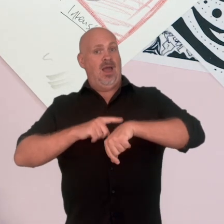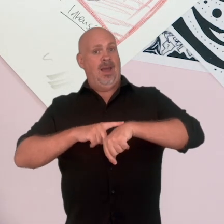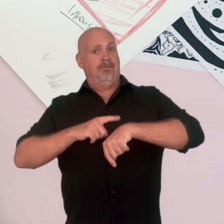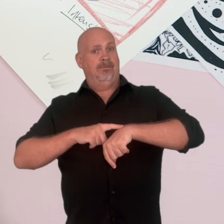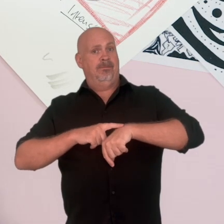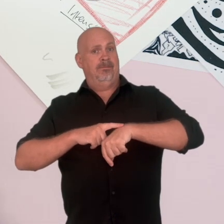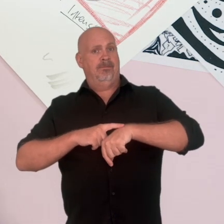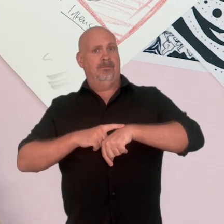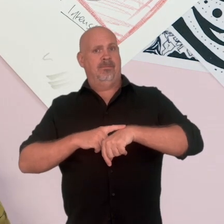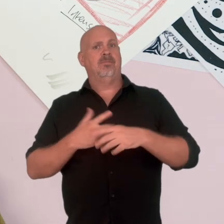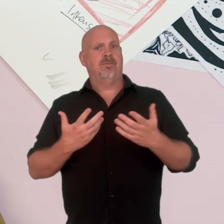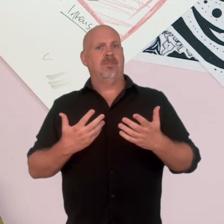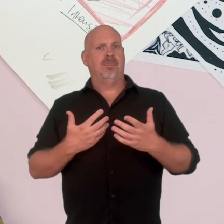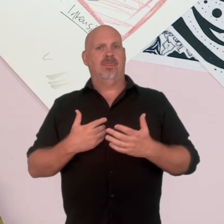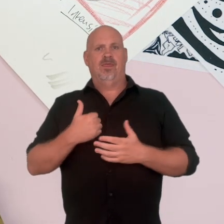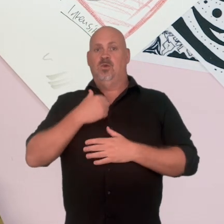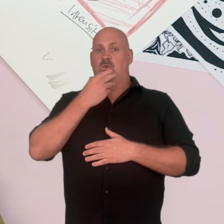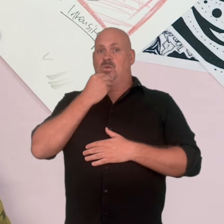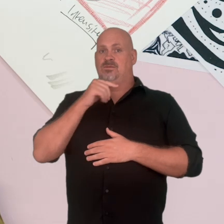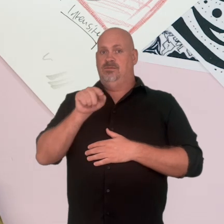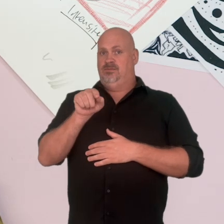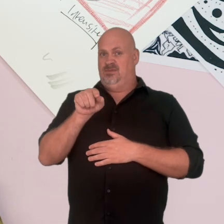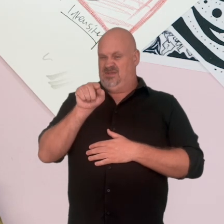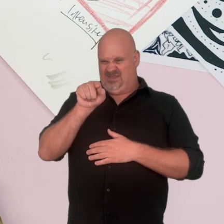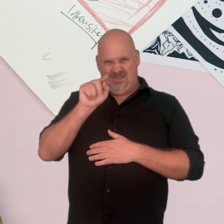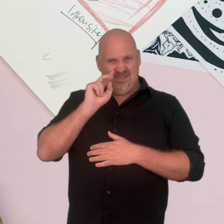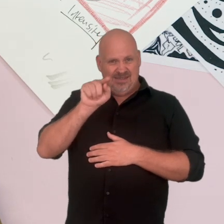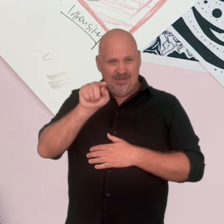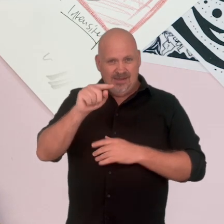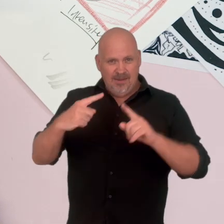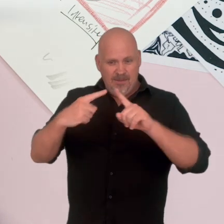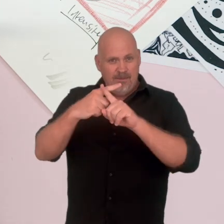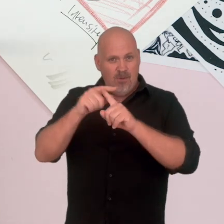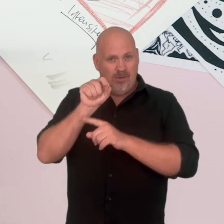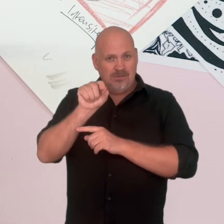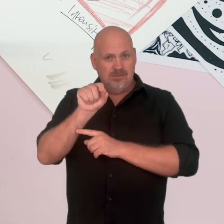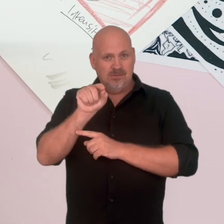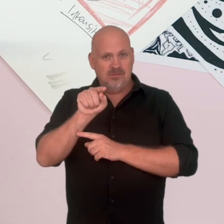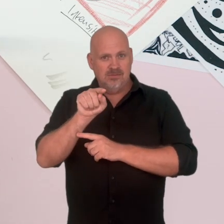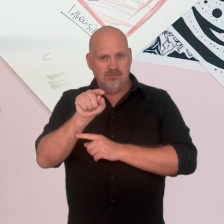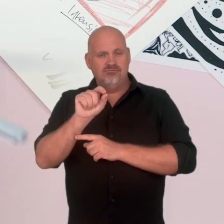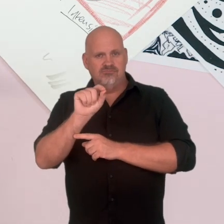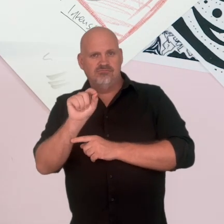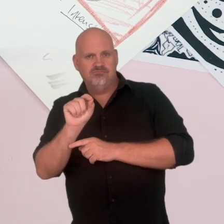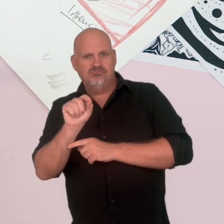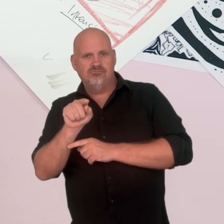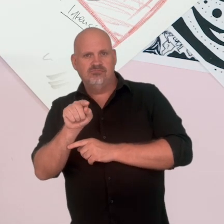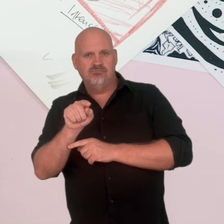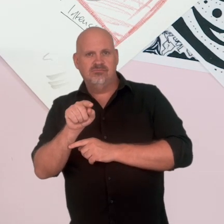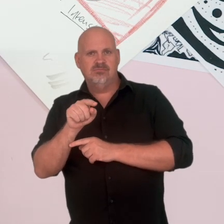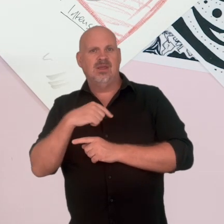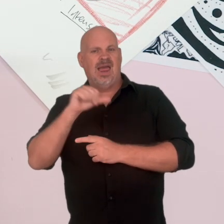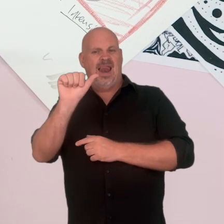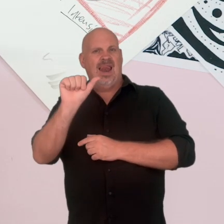And I'm going to use this intersecting point to make a list of